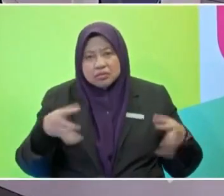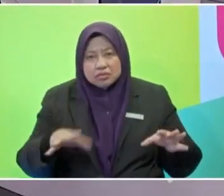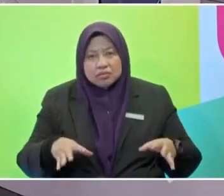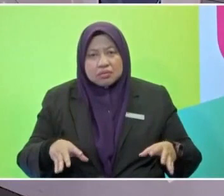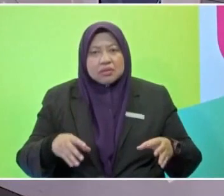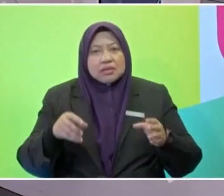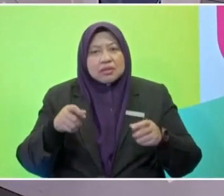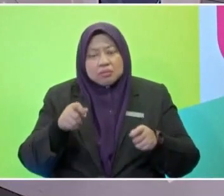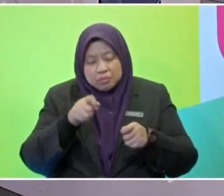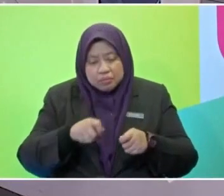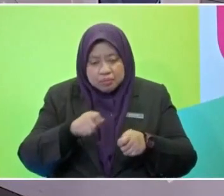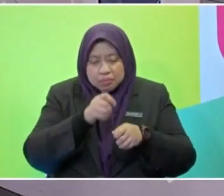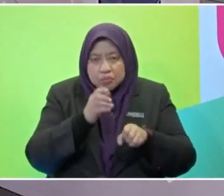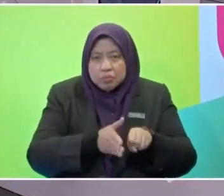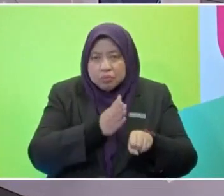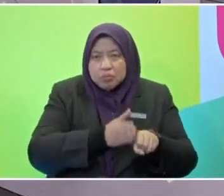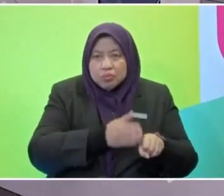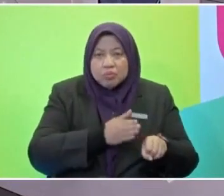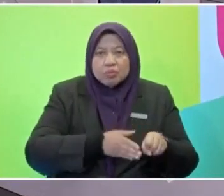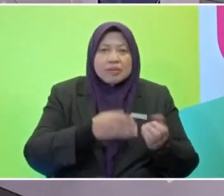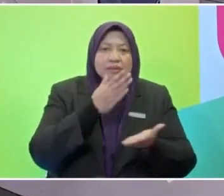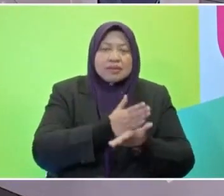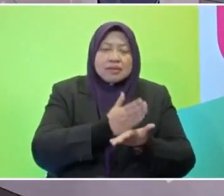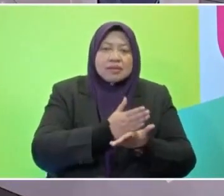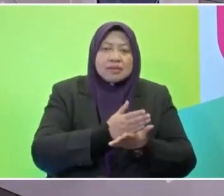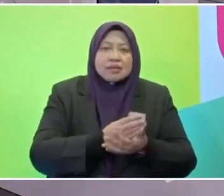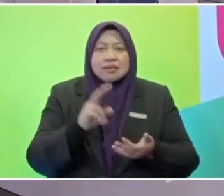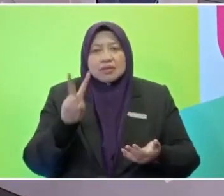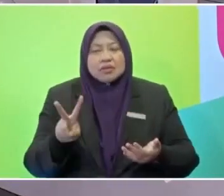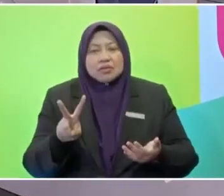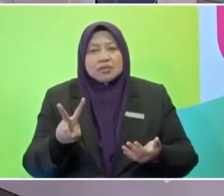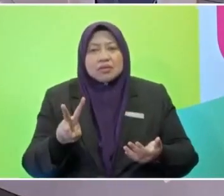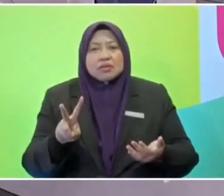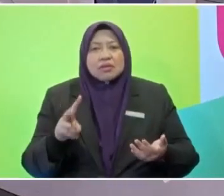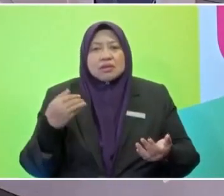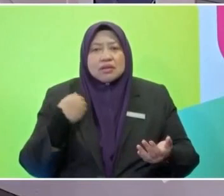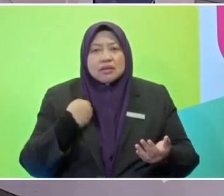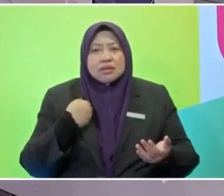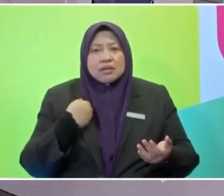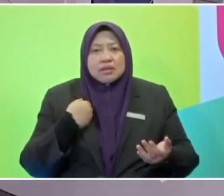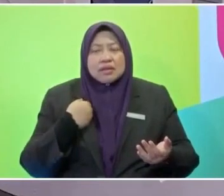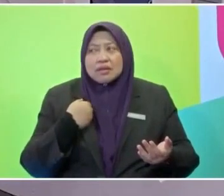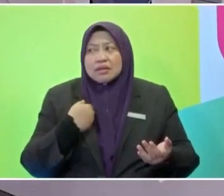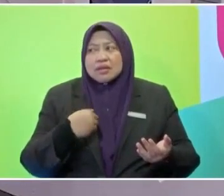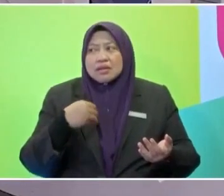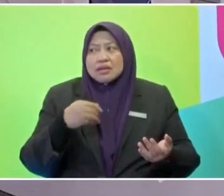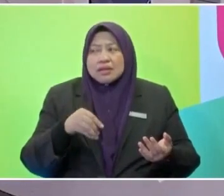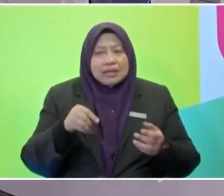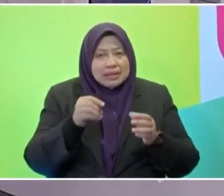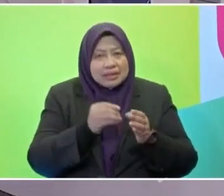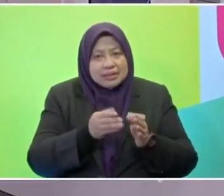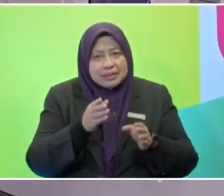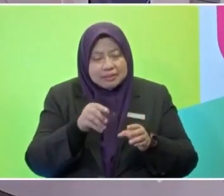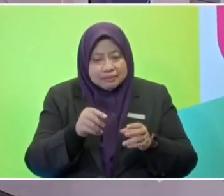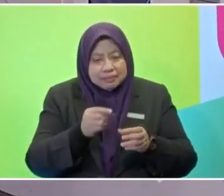slit in the center. Mm-hmm. The second Manila card, there is a slit on my left. Mm-hmm. And